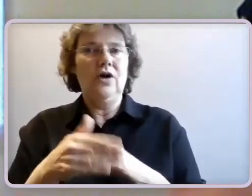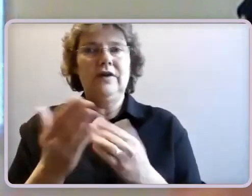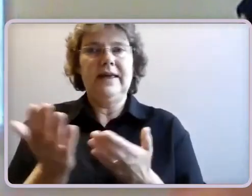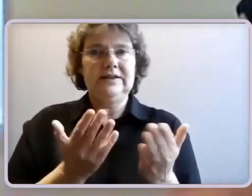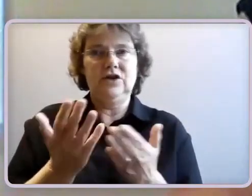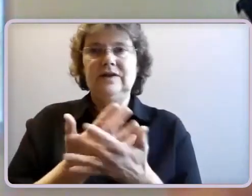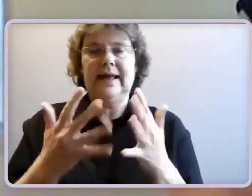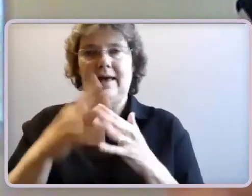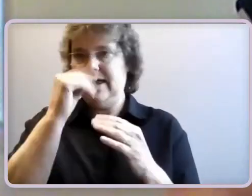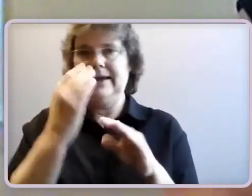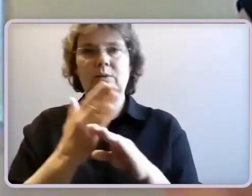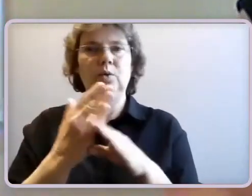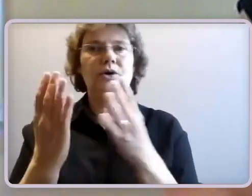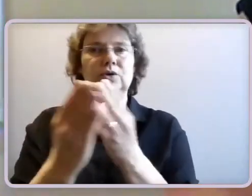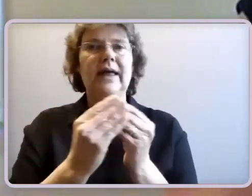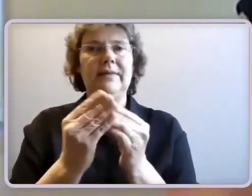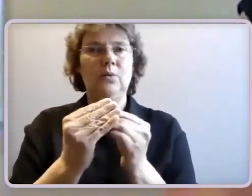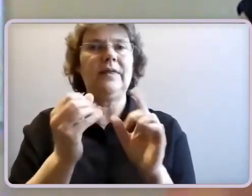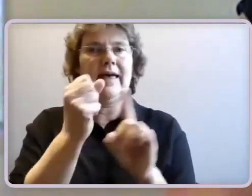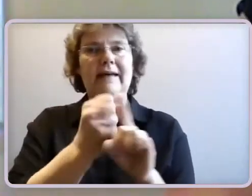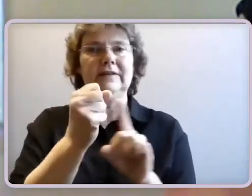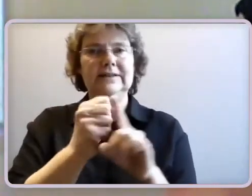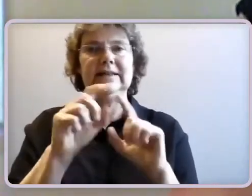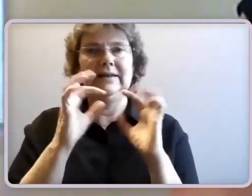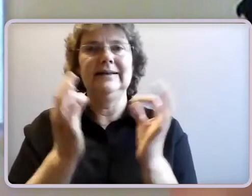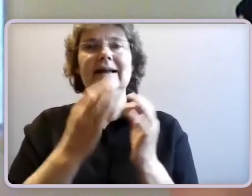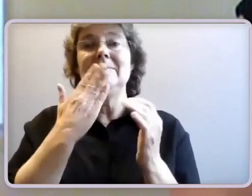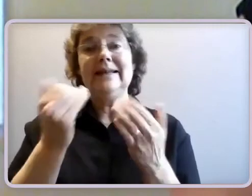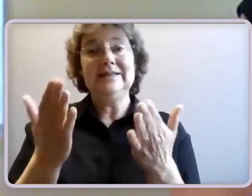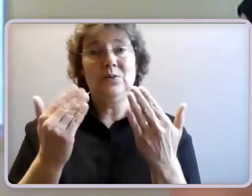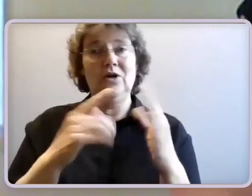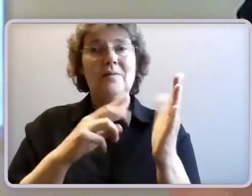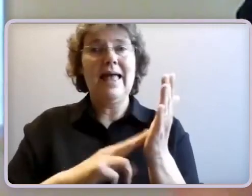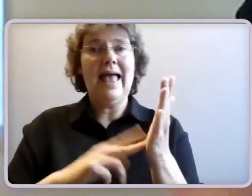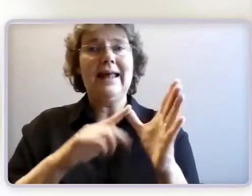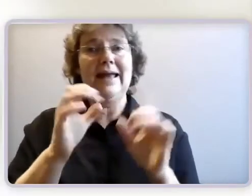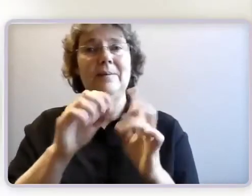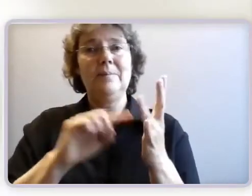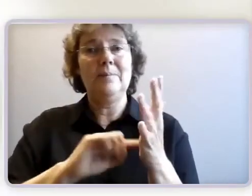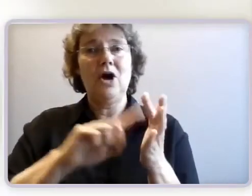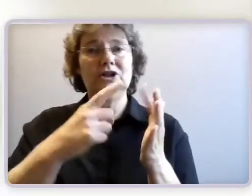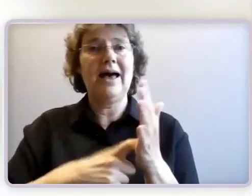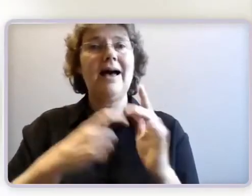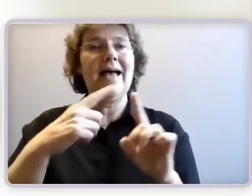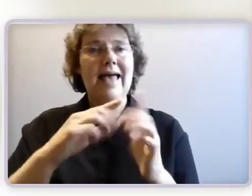organisations. Please welcome Anna Potter and Michelle Bowler.